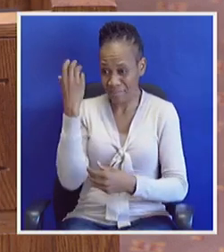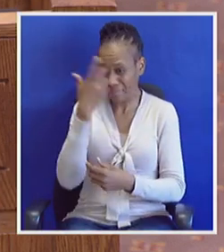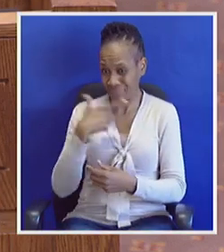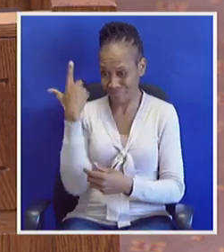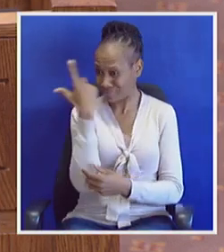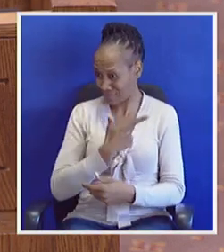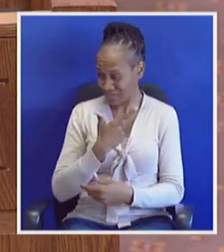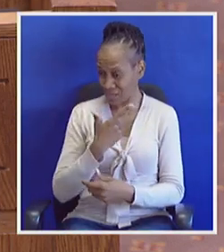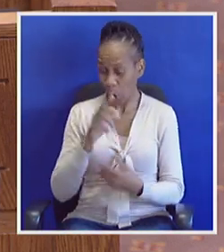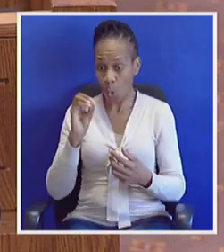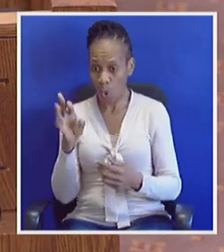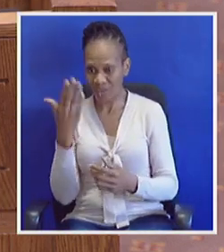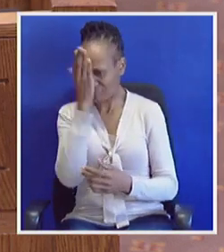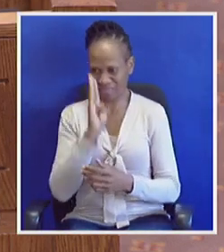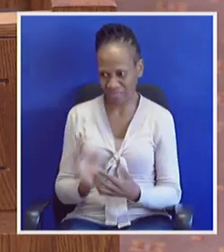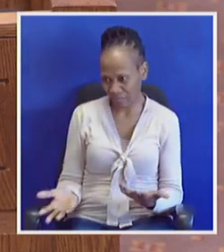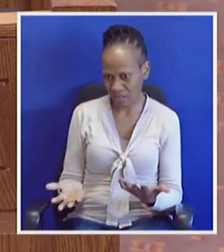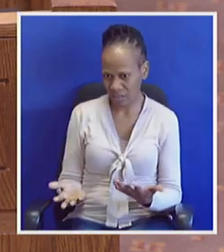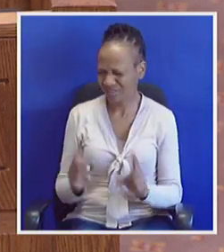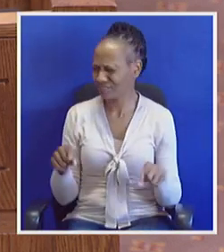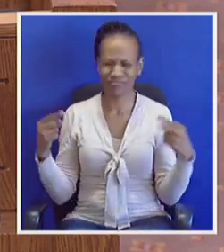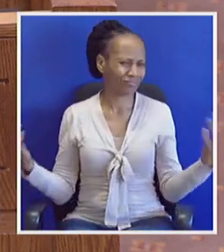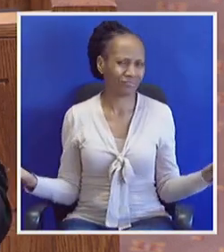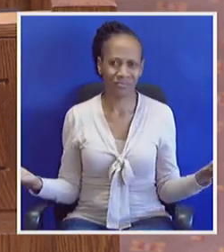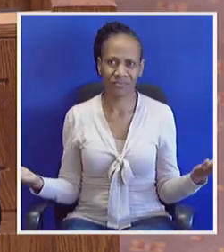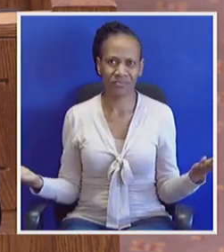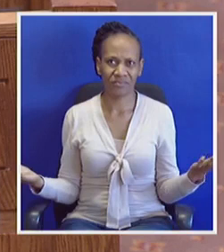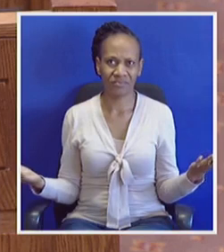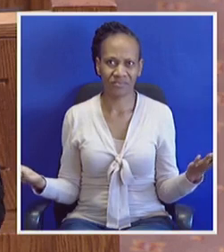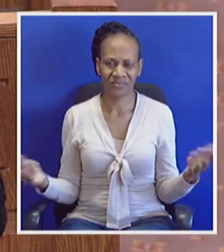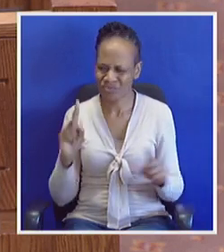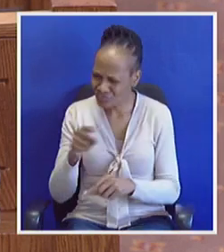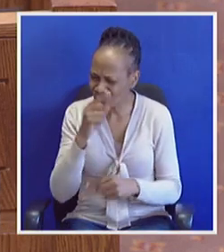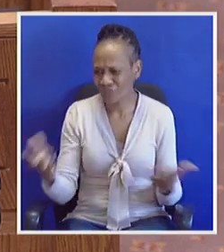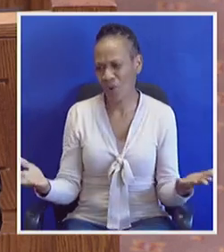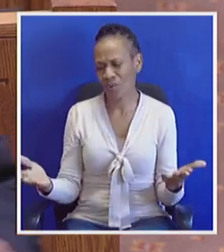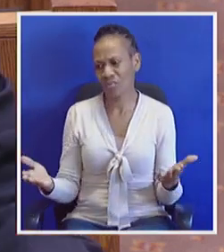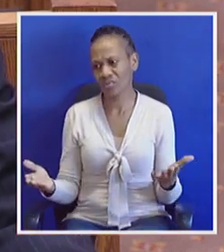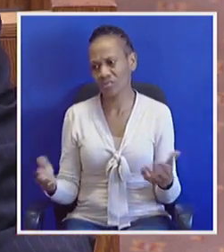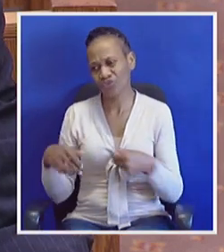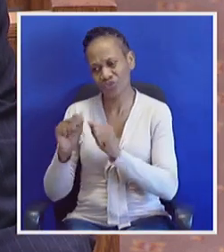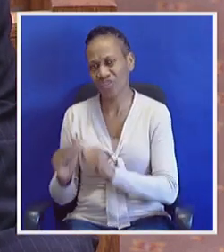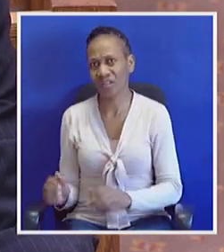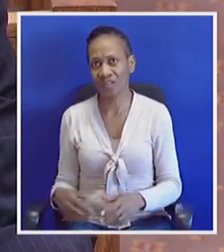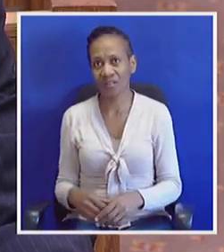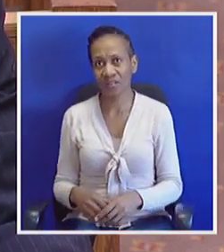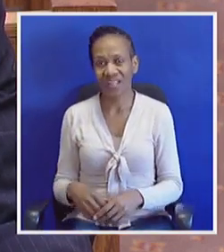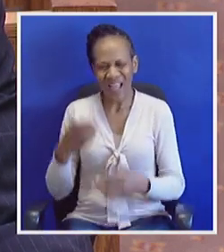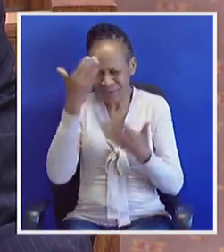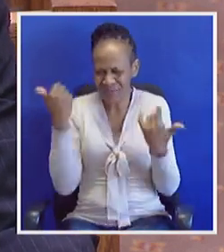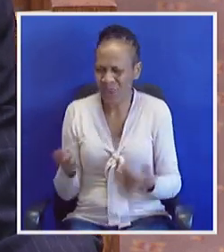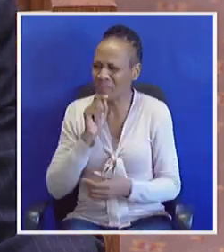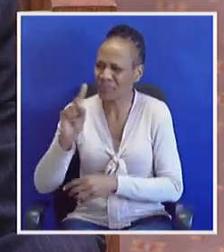nobody can accept that. It's inhuman. It's inhuman, Chair. That's the point that I wanted to say. I'm not sure of the context,